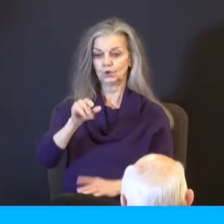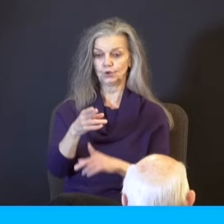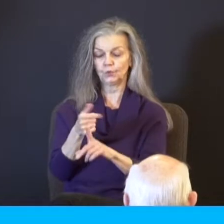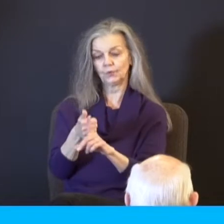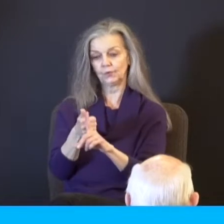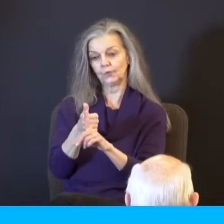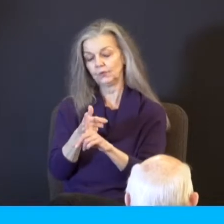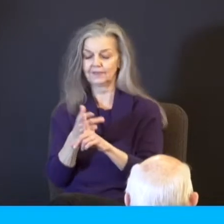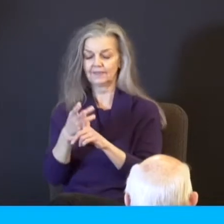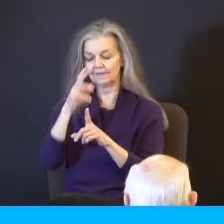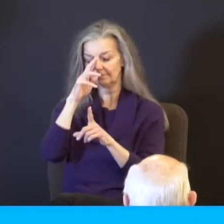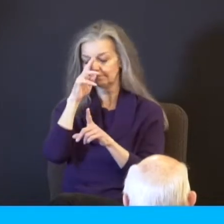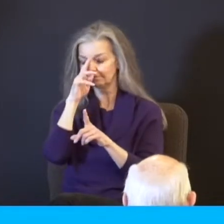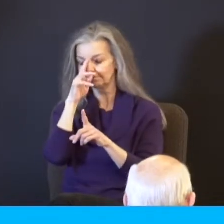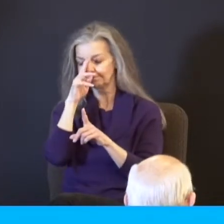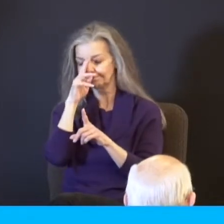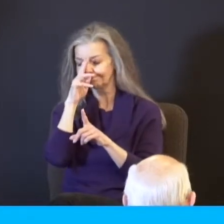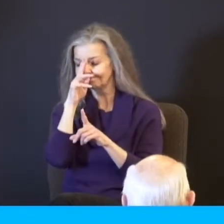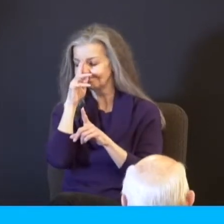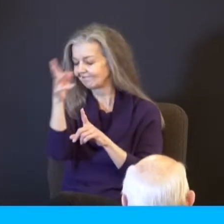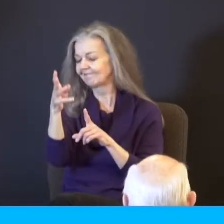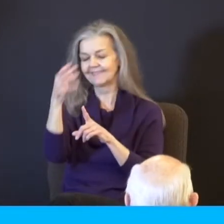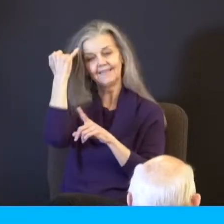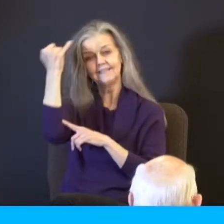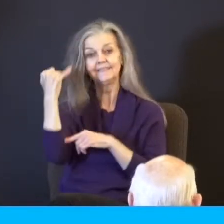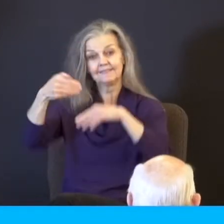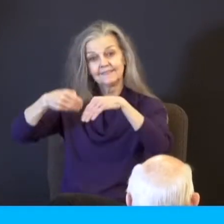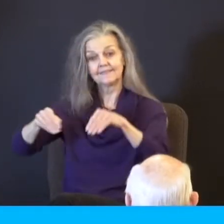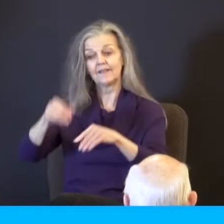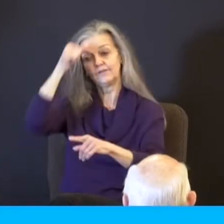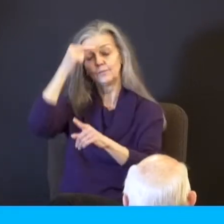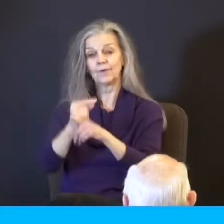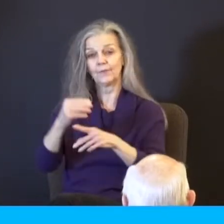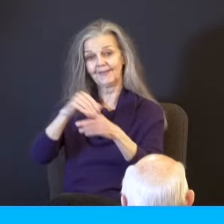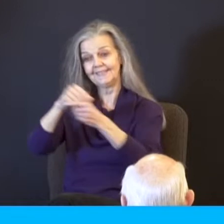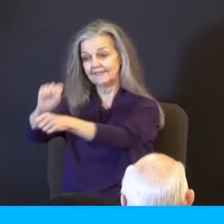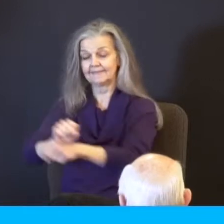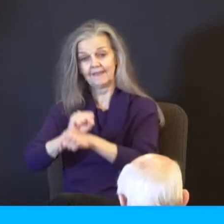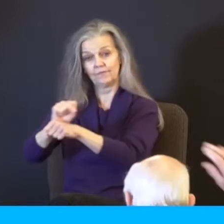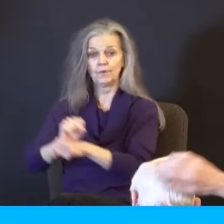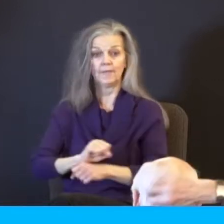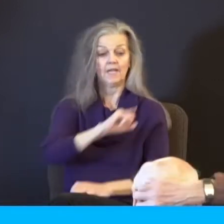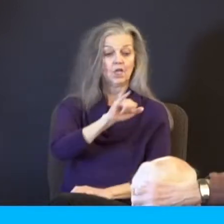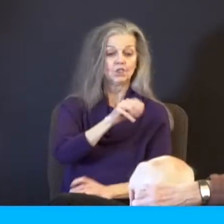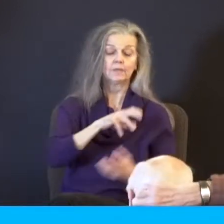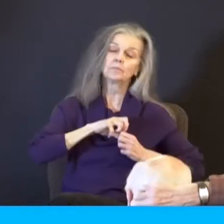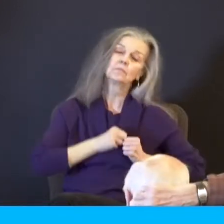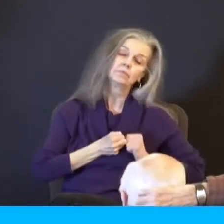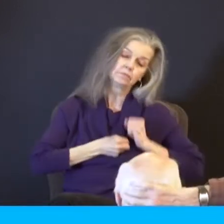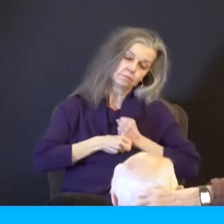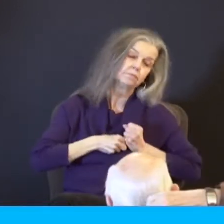trust behind selling his brother into slavery. He's now back with the family. Jacob constantly mourning and grieving the loss of this